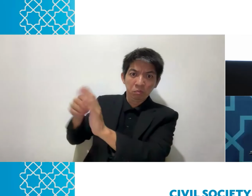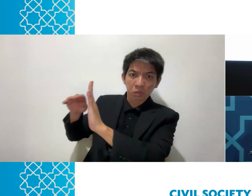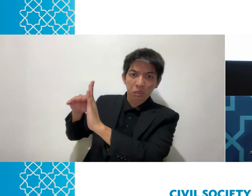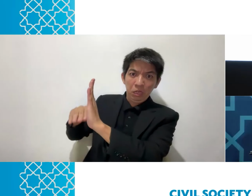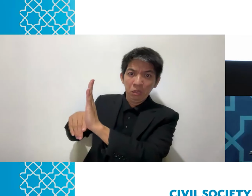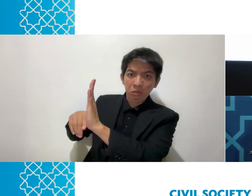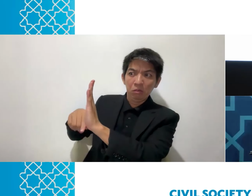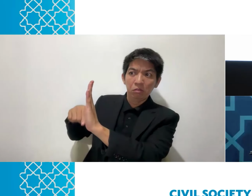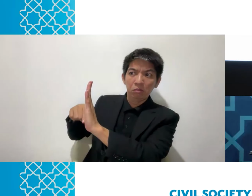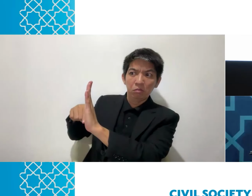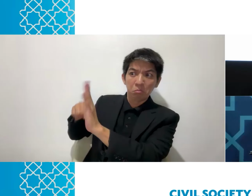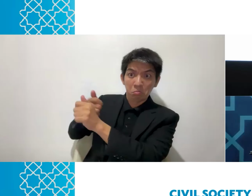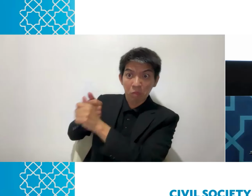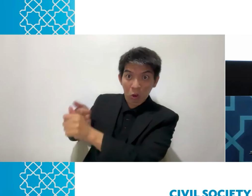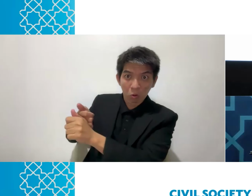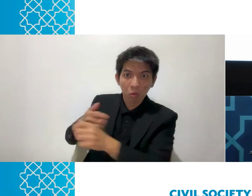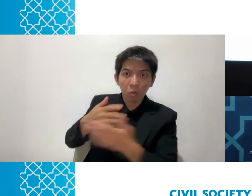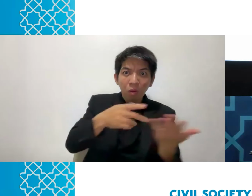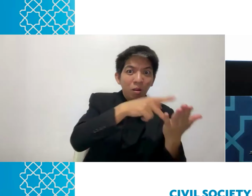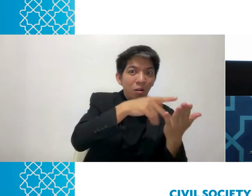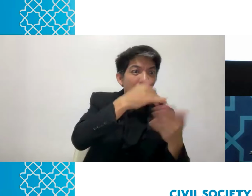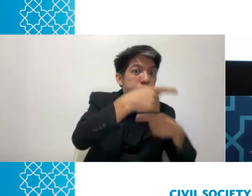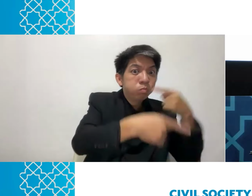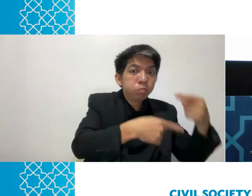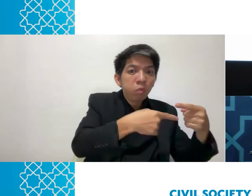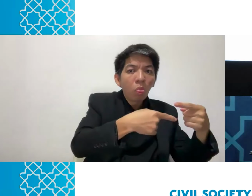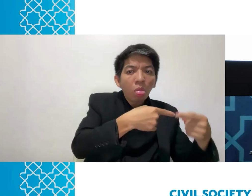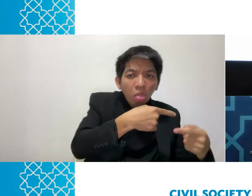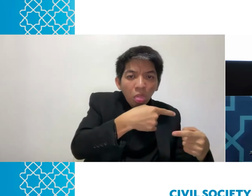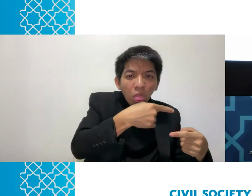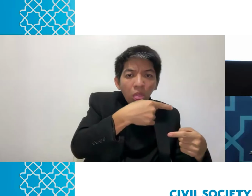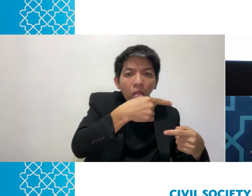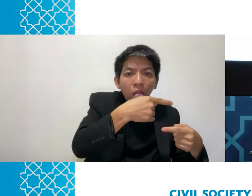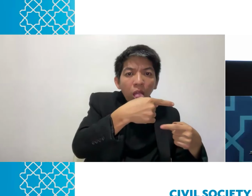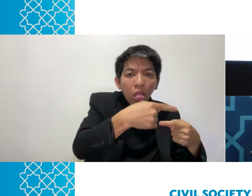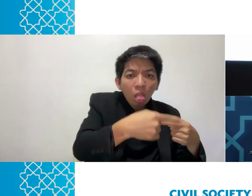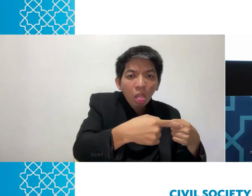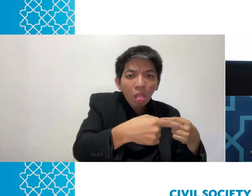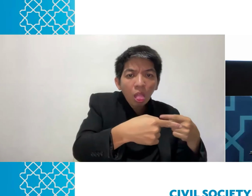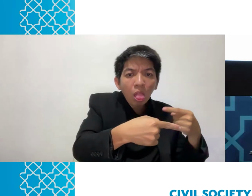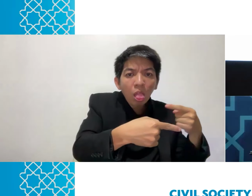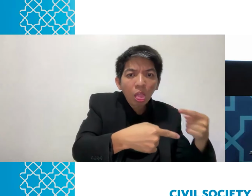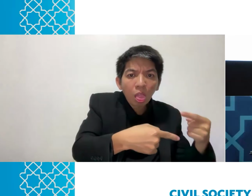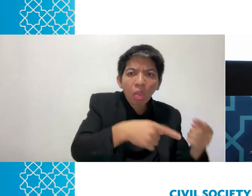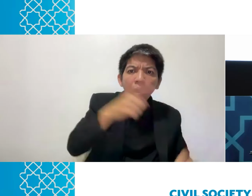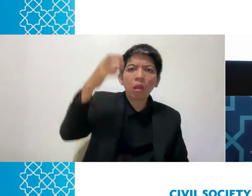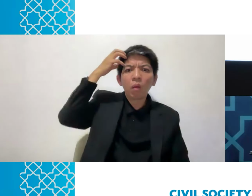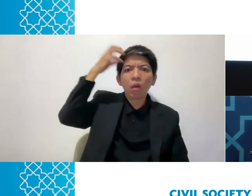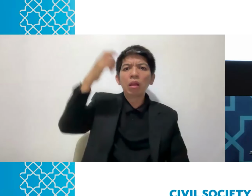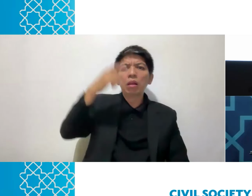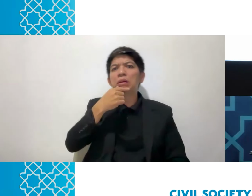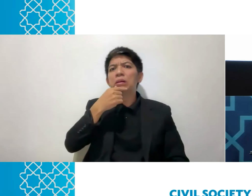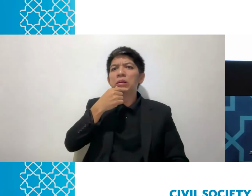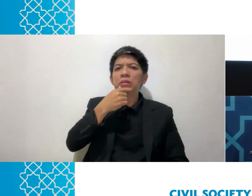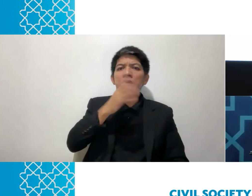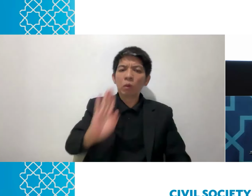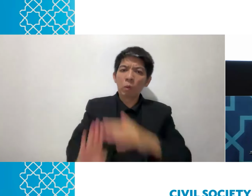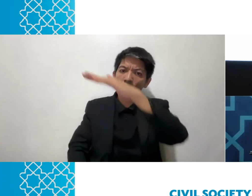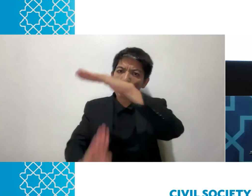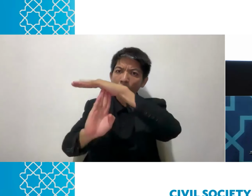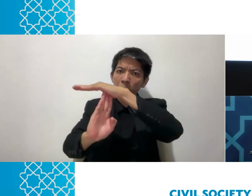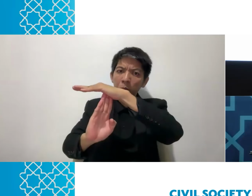and probably they would not be able to reach the target the government then set to connect,